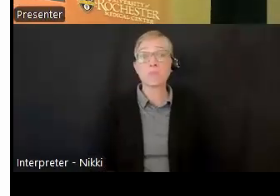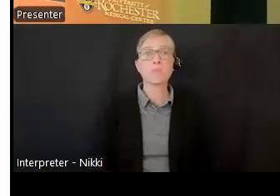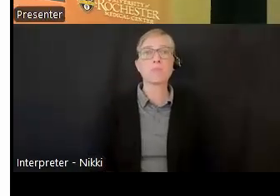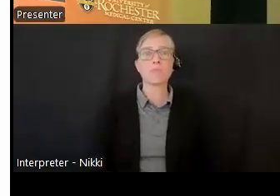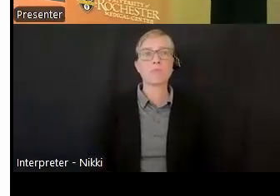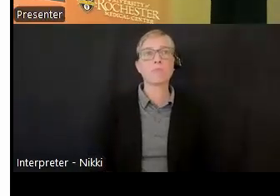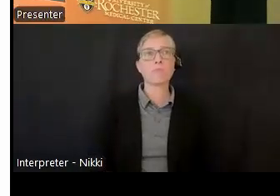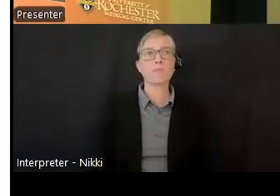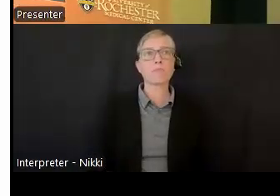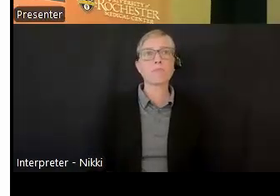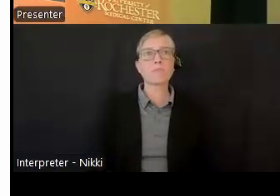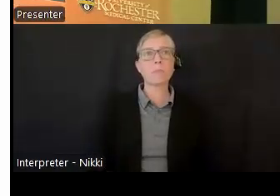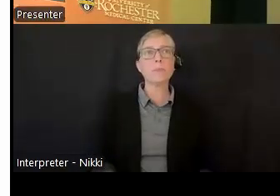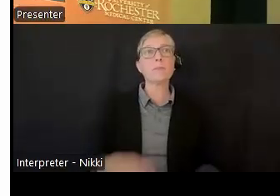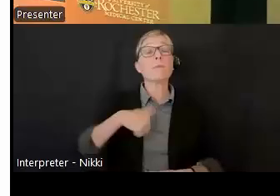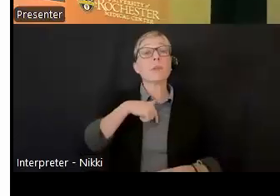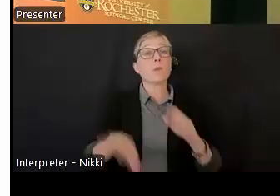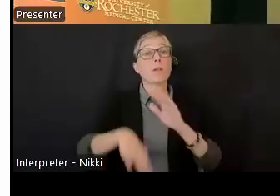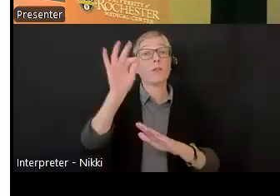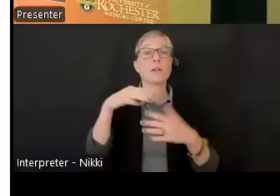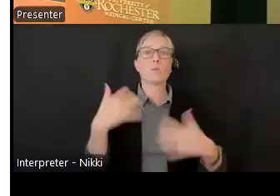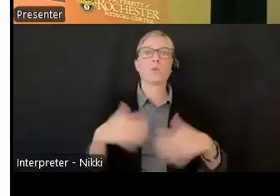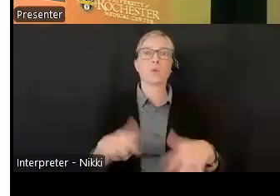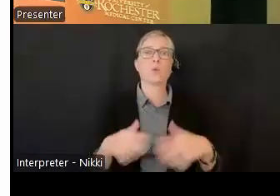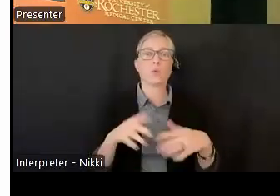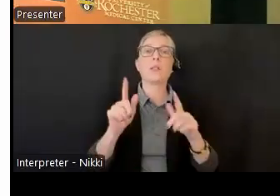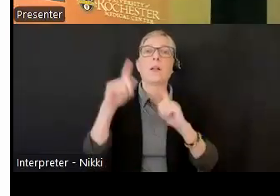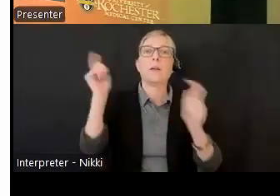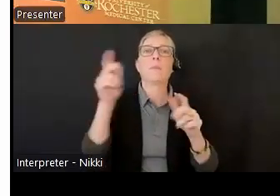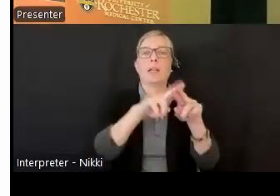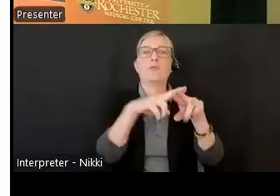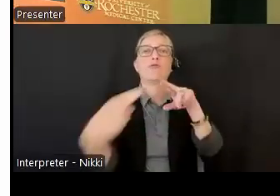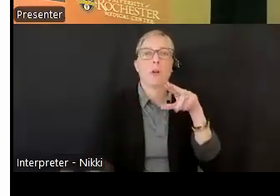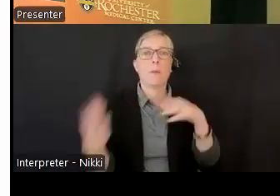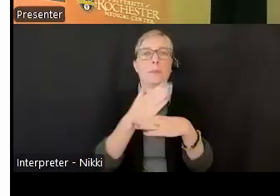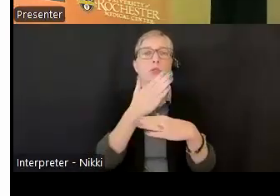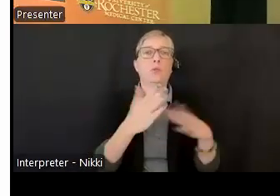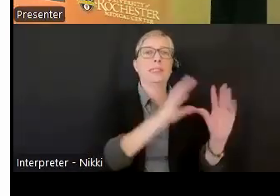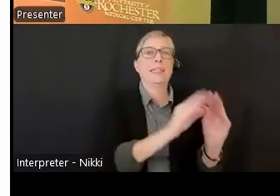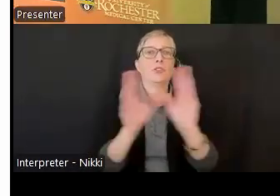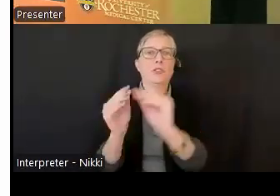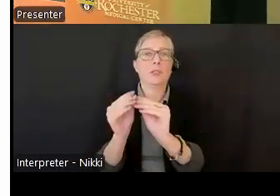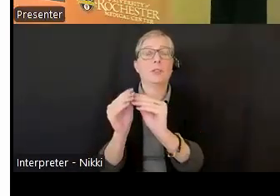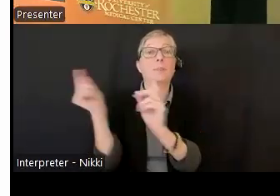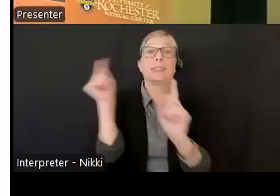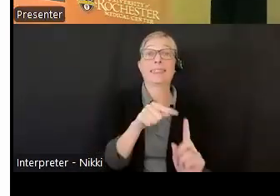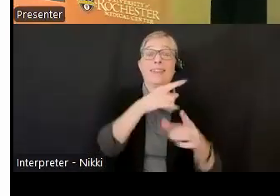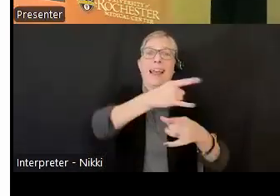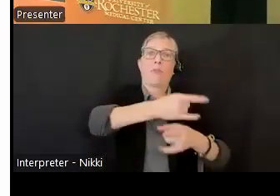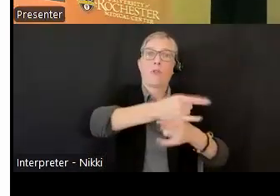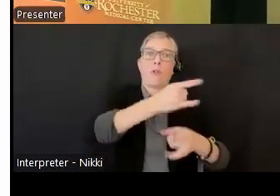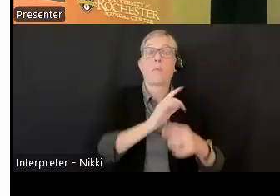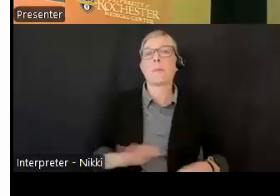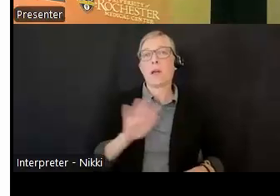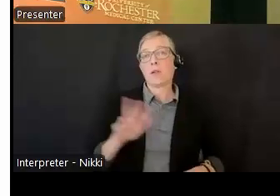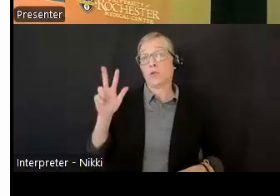So what we found was a significant drop in substance use between sessions, particularly with alcohol. Around 23 participants reported